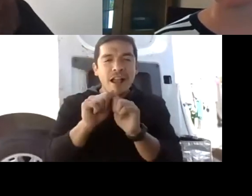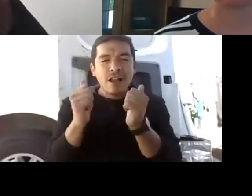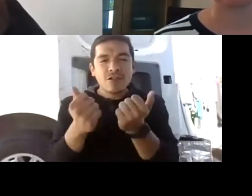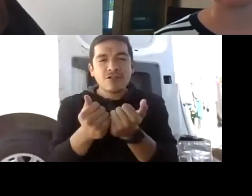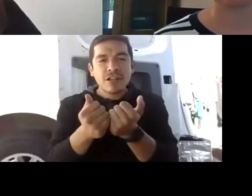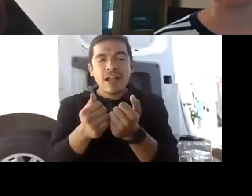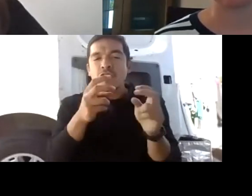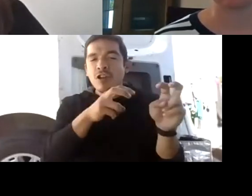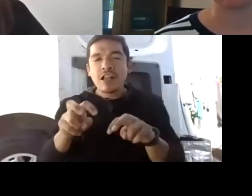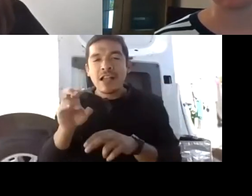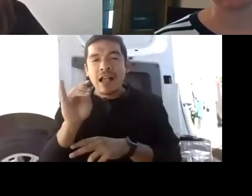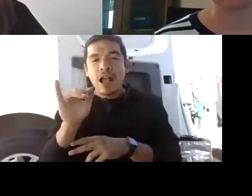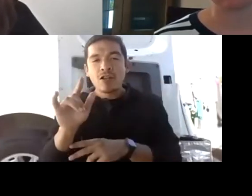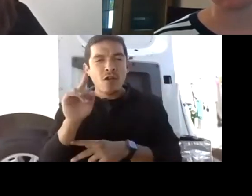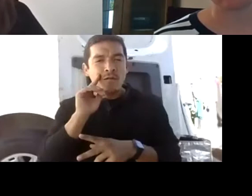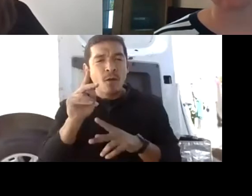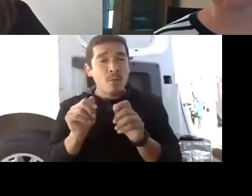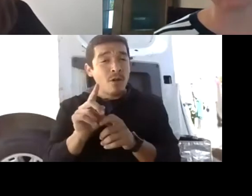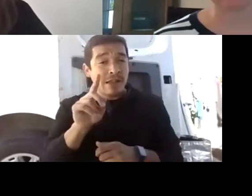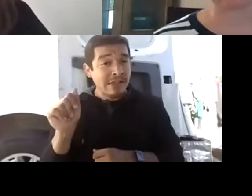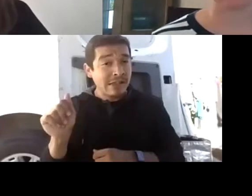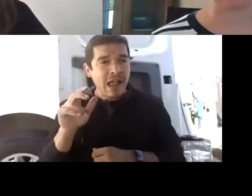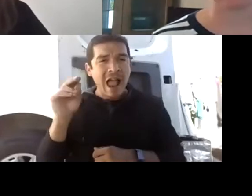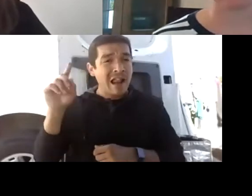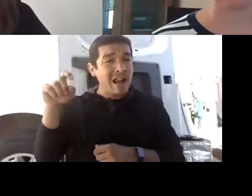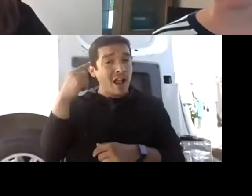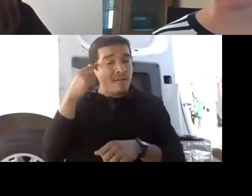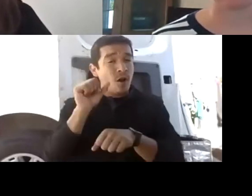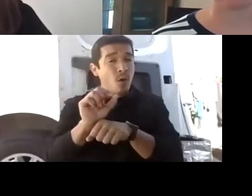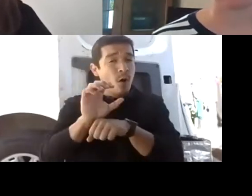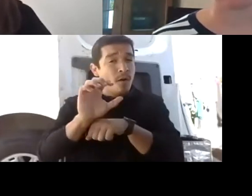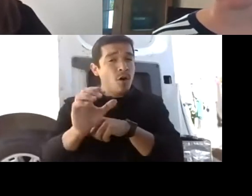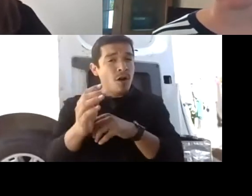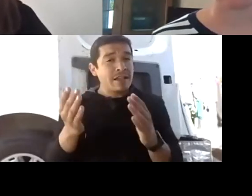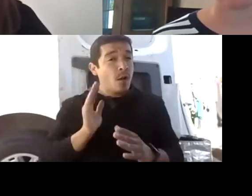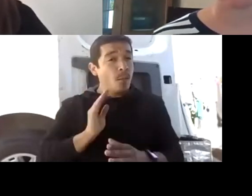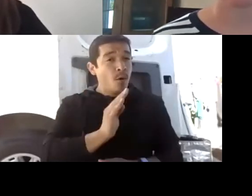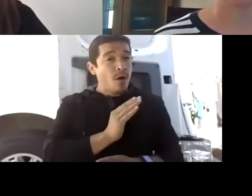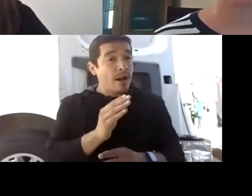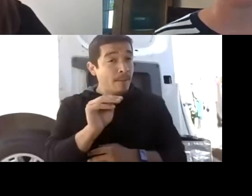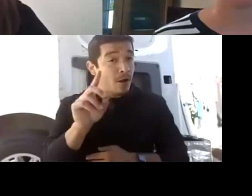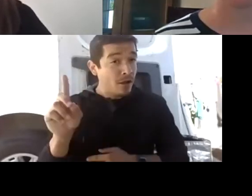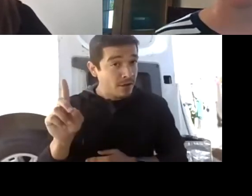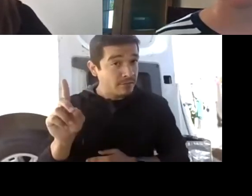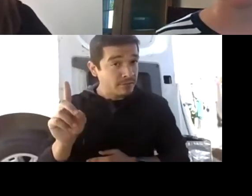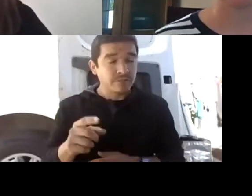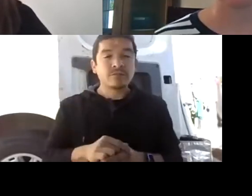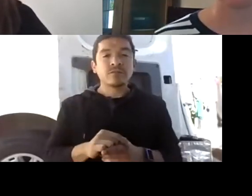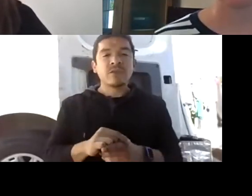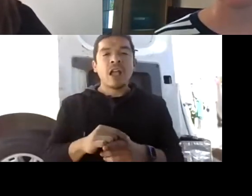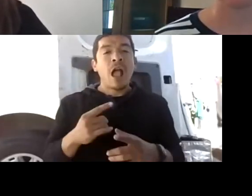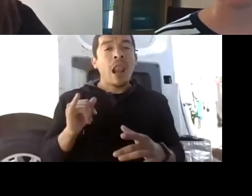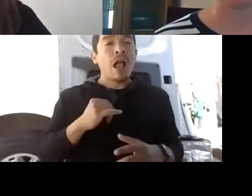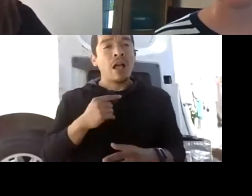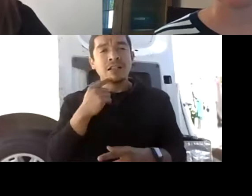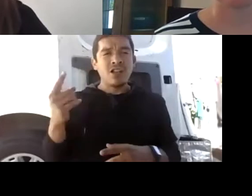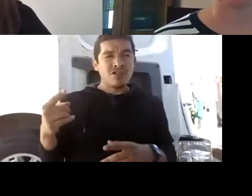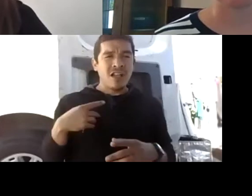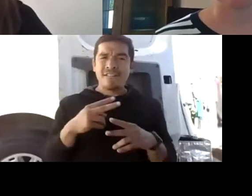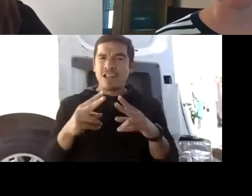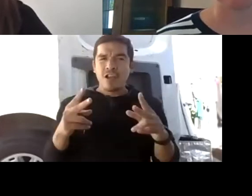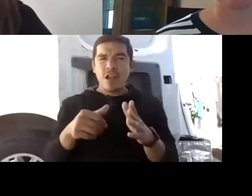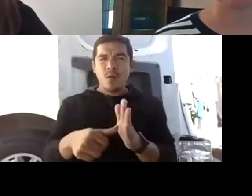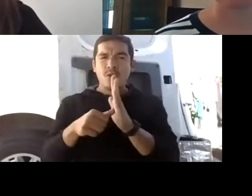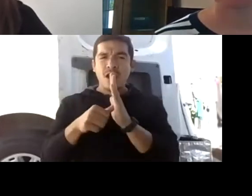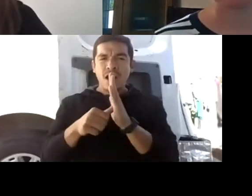with Disabilities and the Governor's Workforce Development Board here in Maryland. As I mentioned, she has a lot of really impressive credentials,